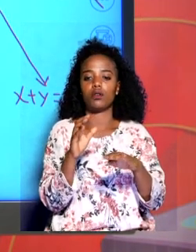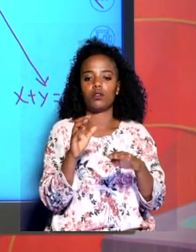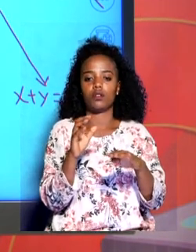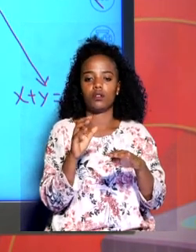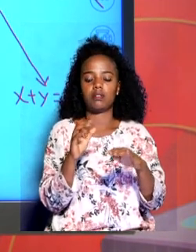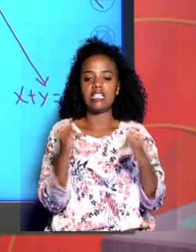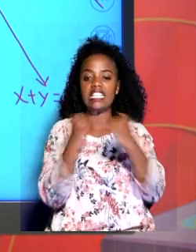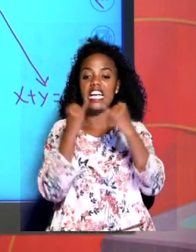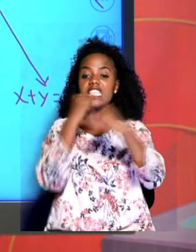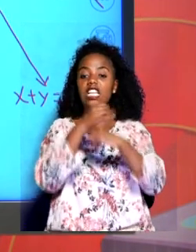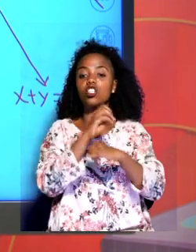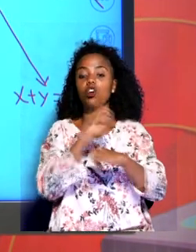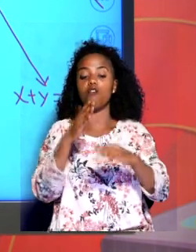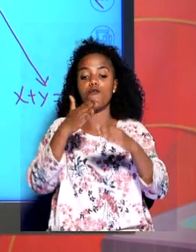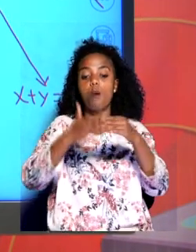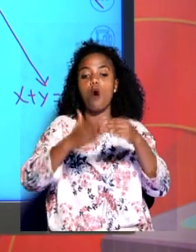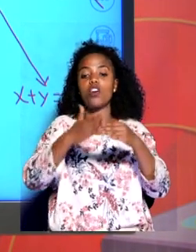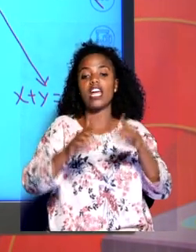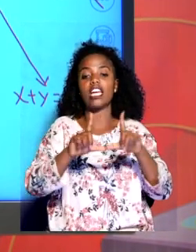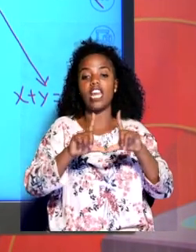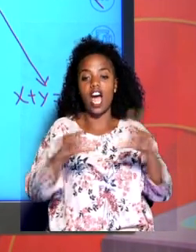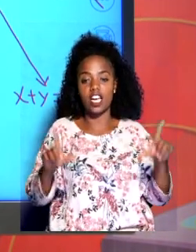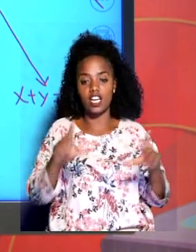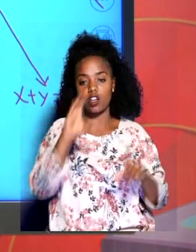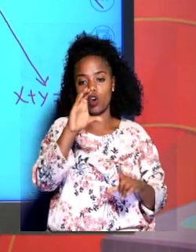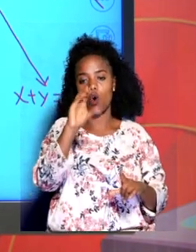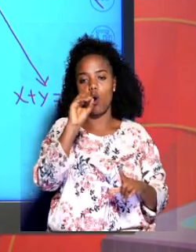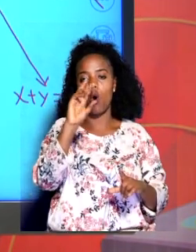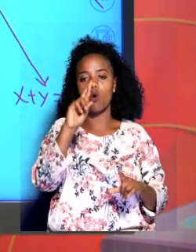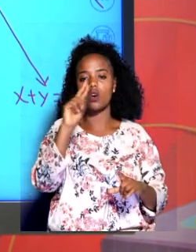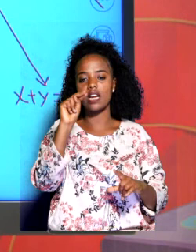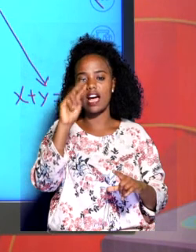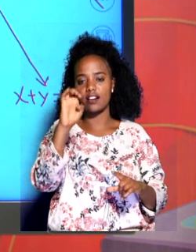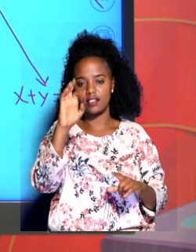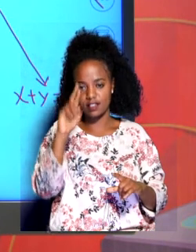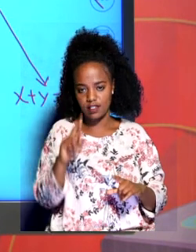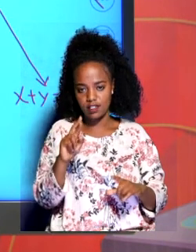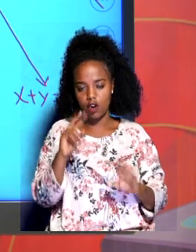intersection of boundary line. We call them